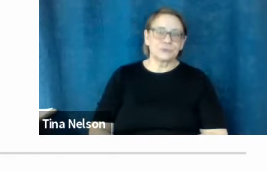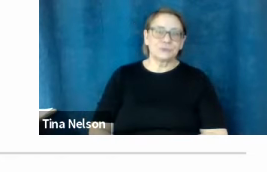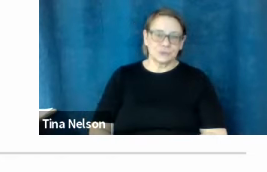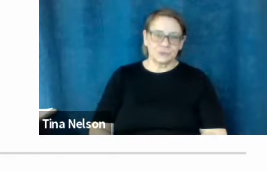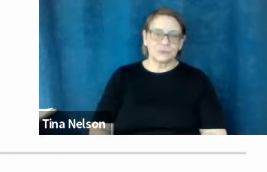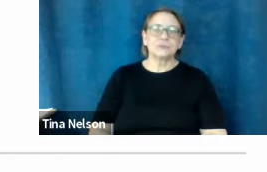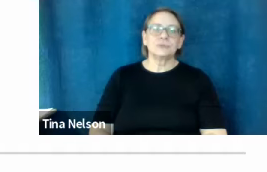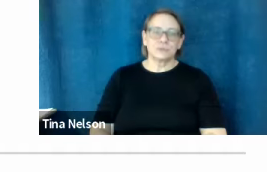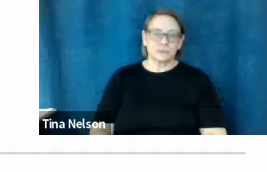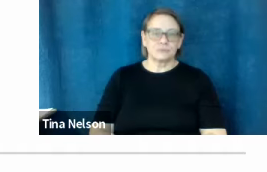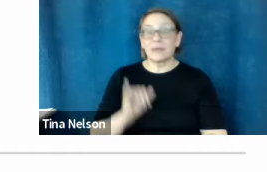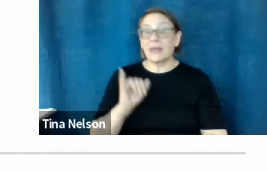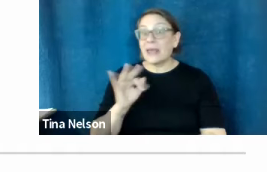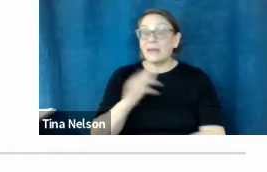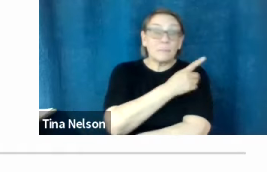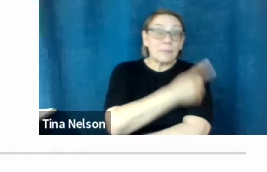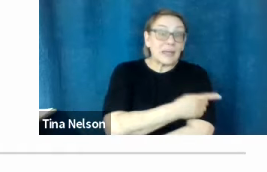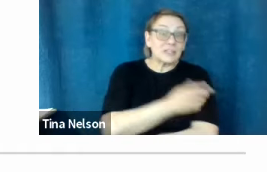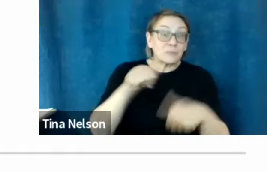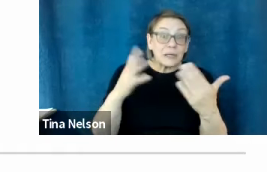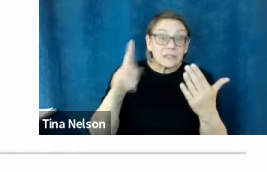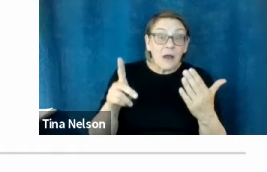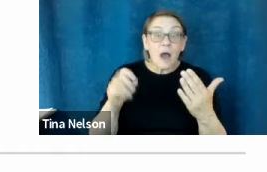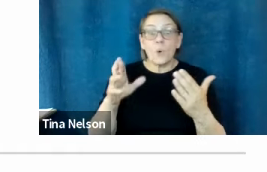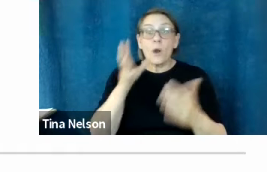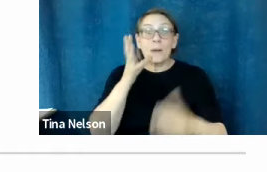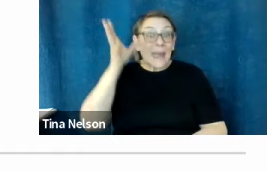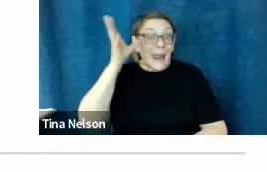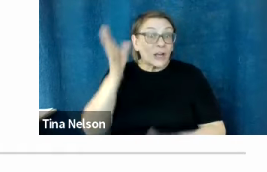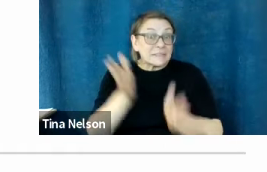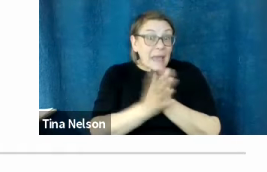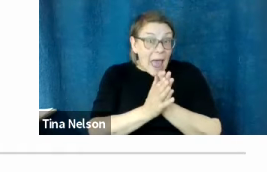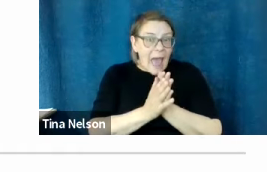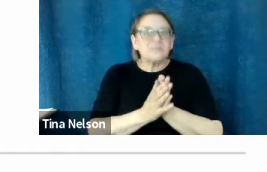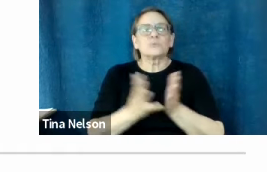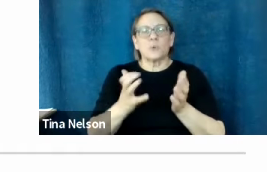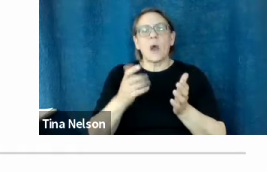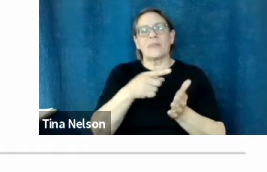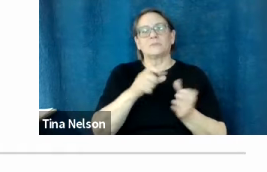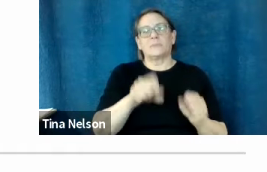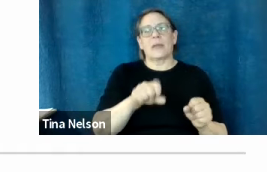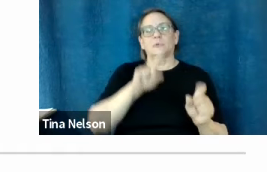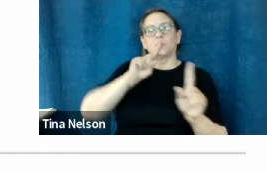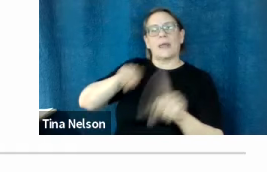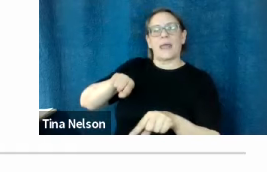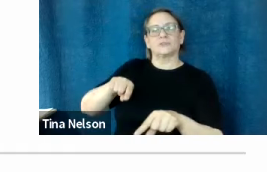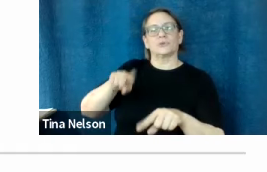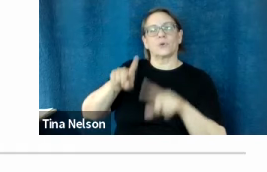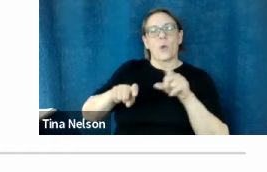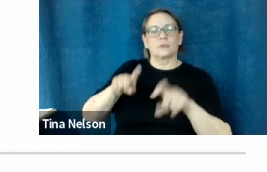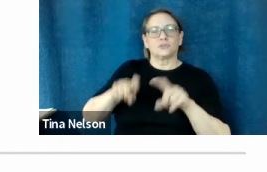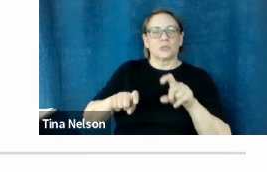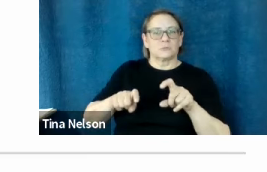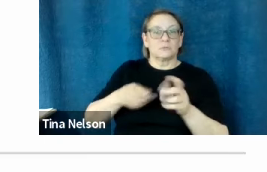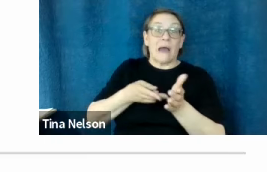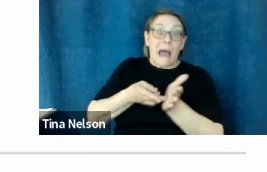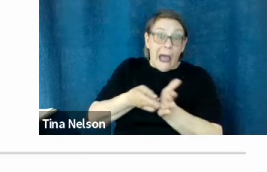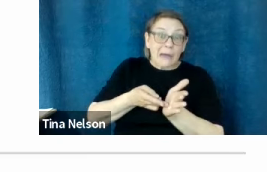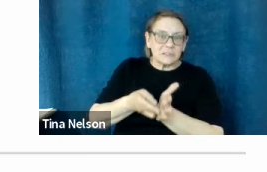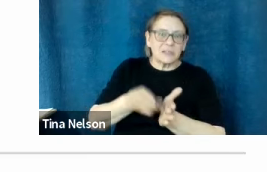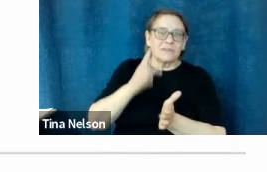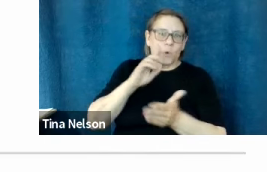up among patients, when the concern is brought up amongst parents. So they're better able to answer these questions more truthfully for the sake of the community